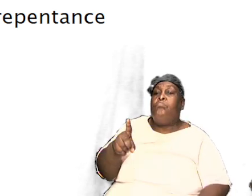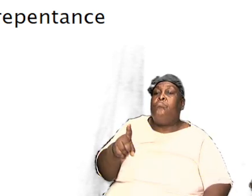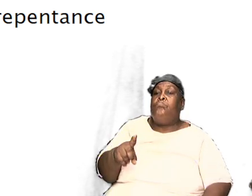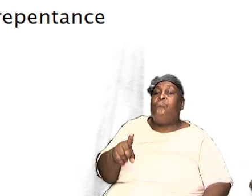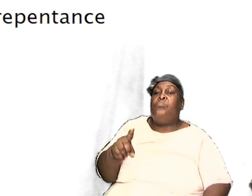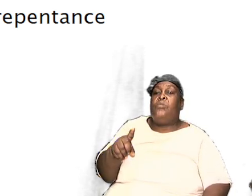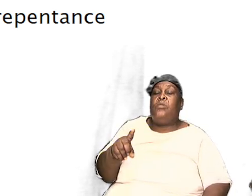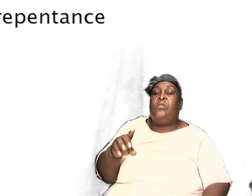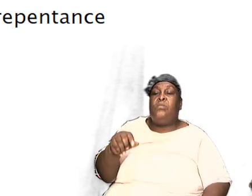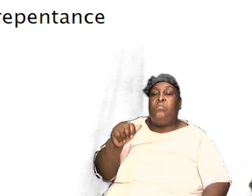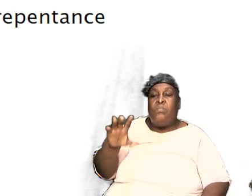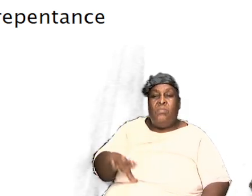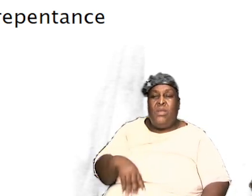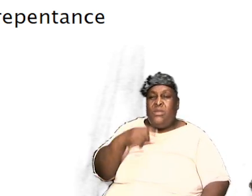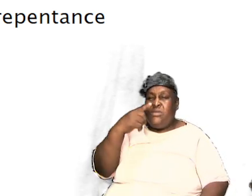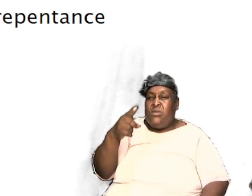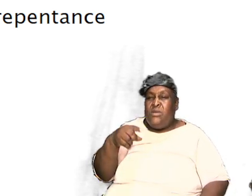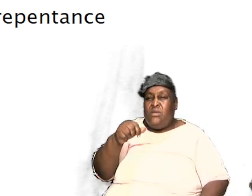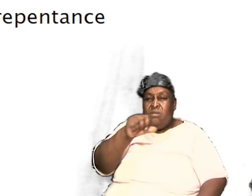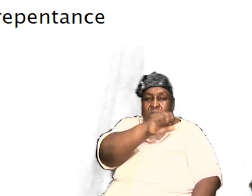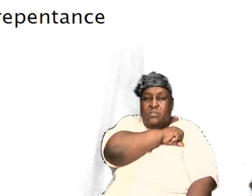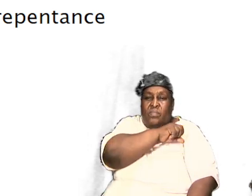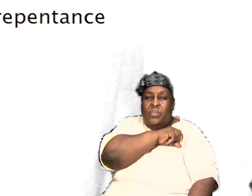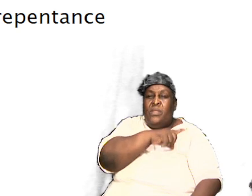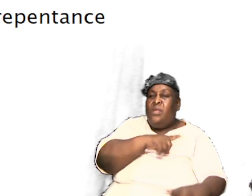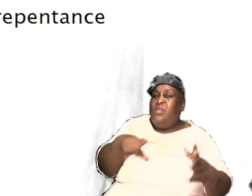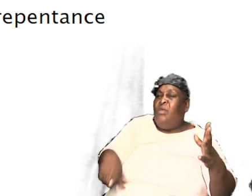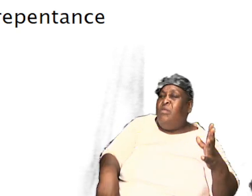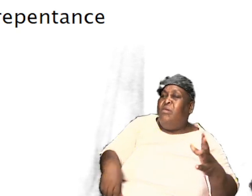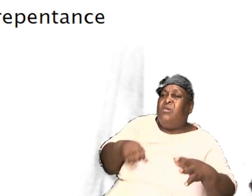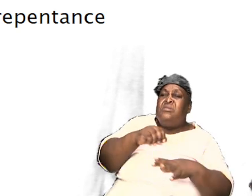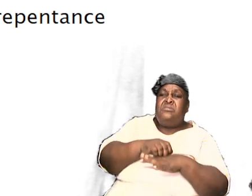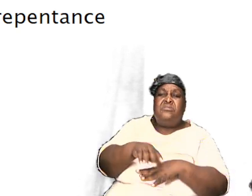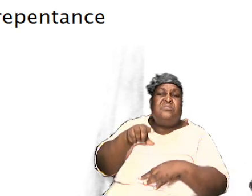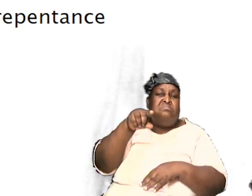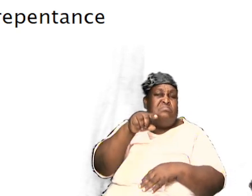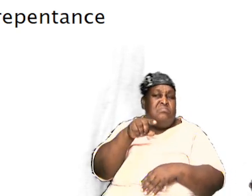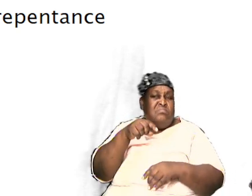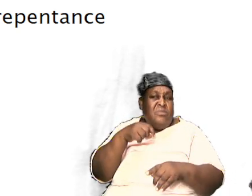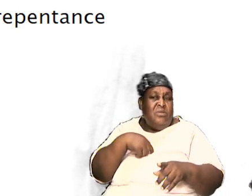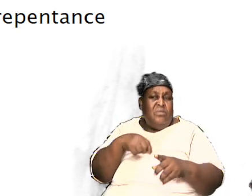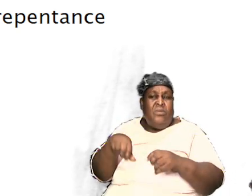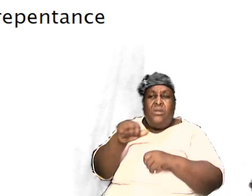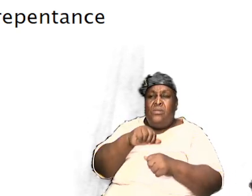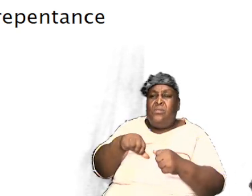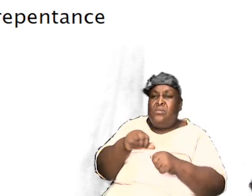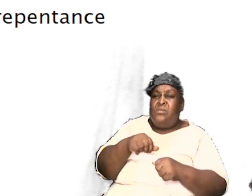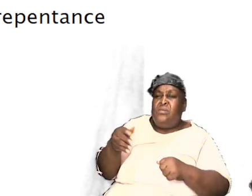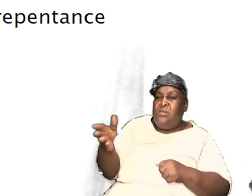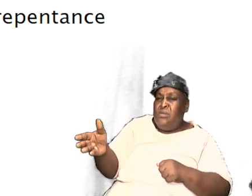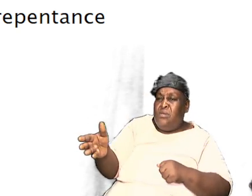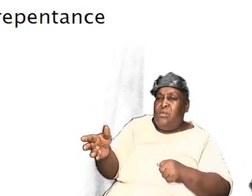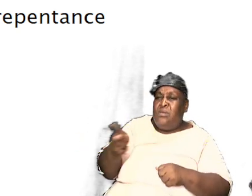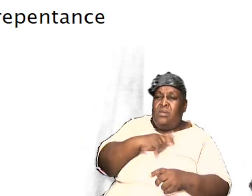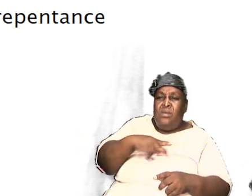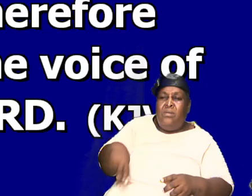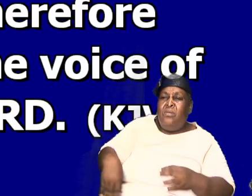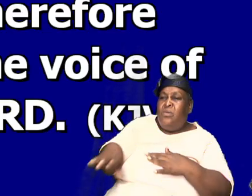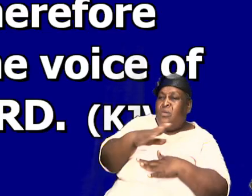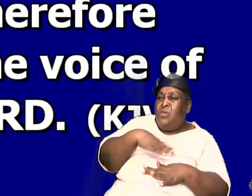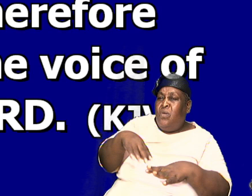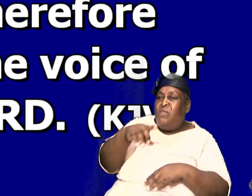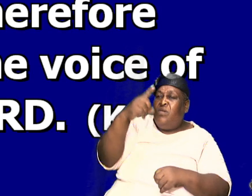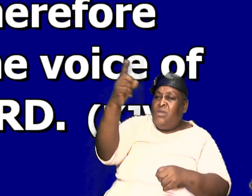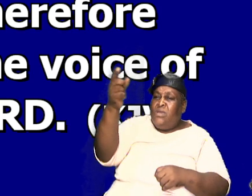Samuel also said unto Saul, the Lord send me to anoint thee to the king over his people,